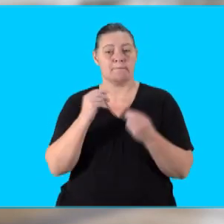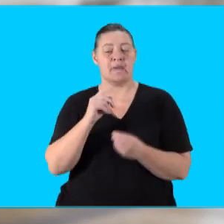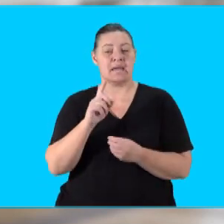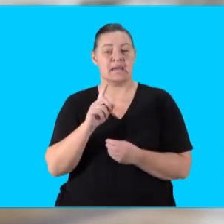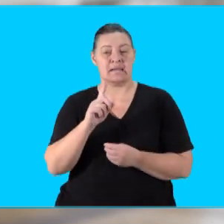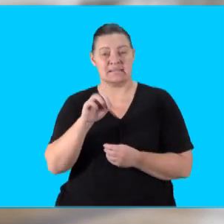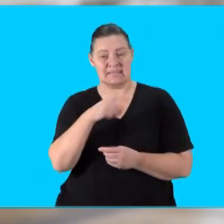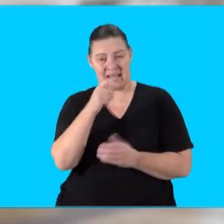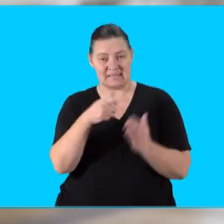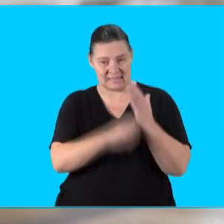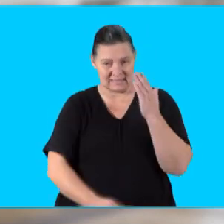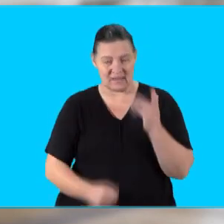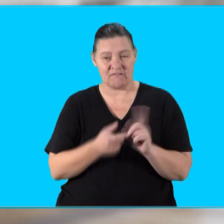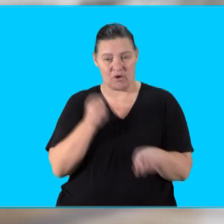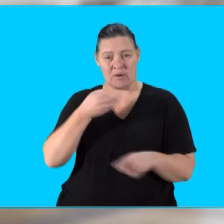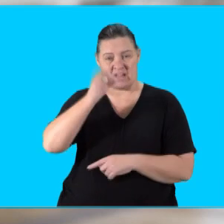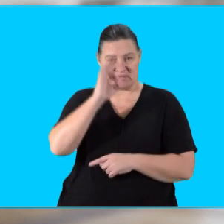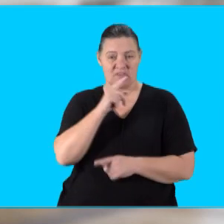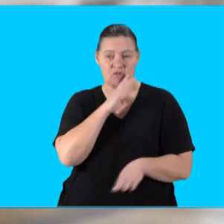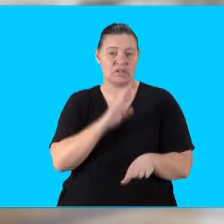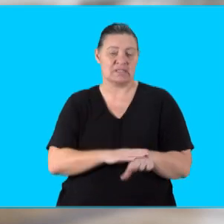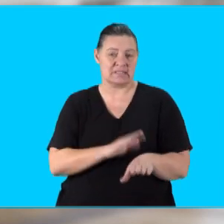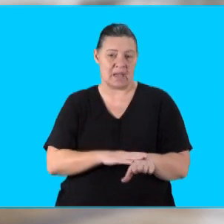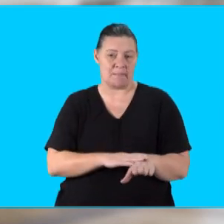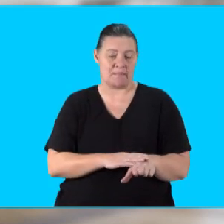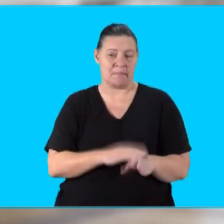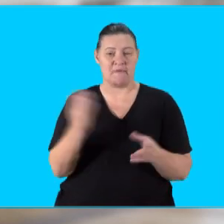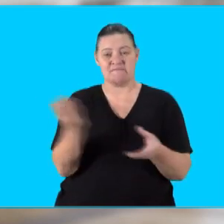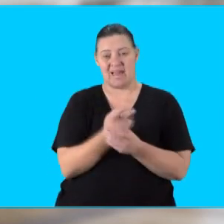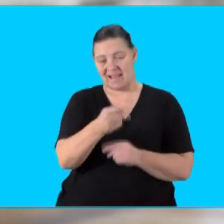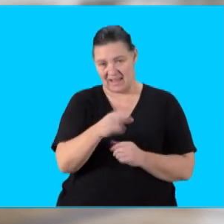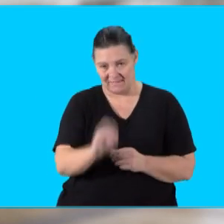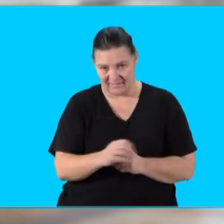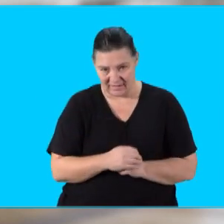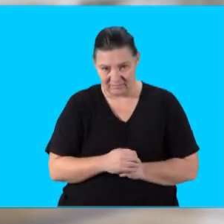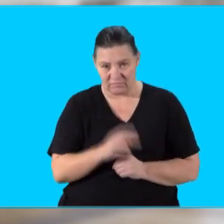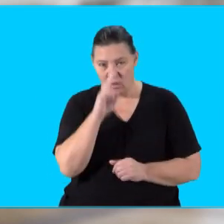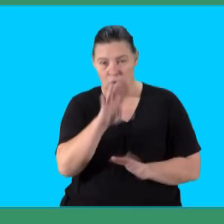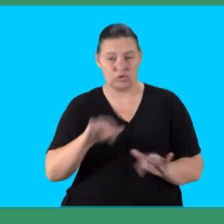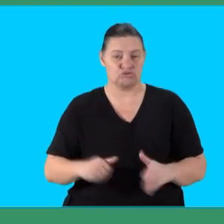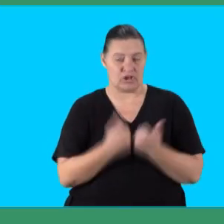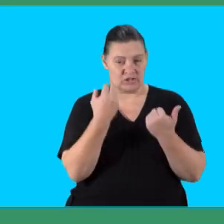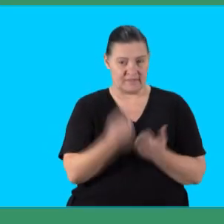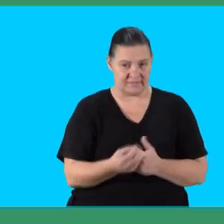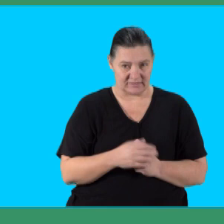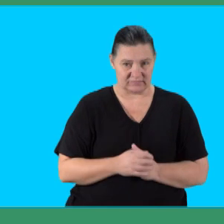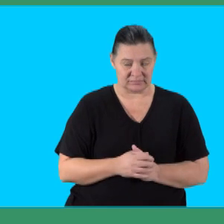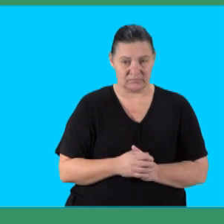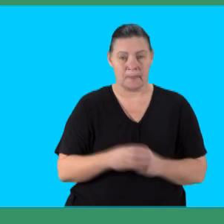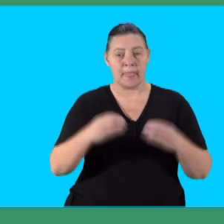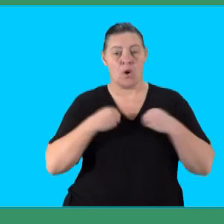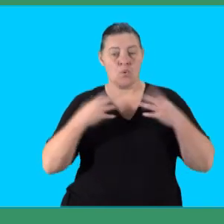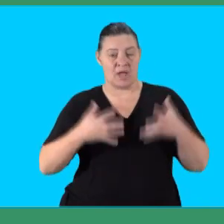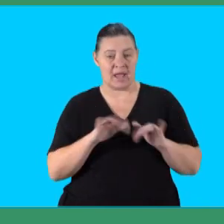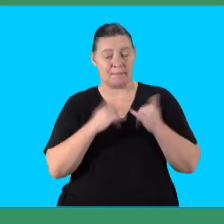rebates from the government when it's time for filing. Now, let's look at the challenges. The owners of the